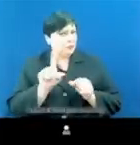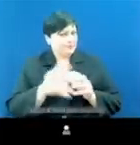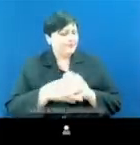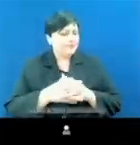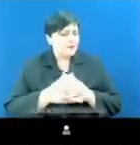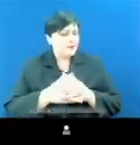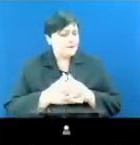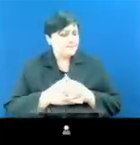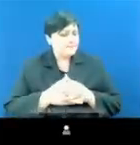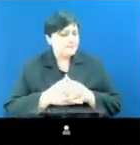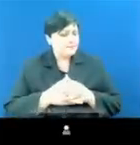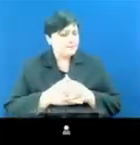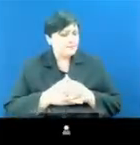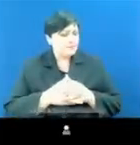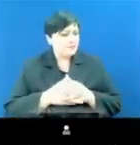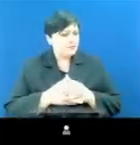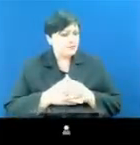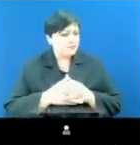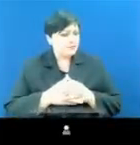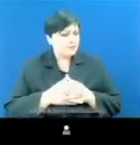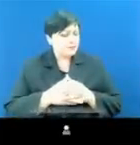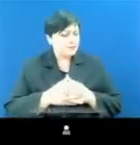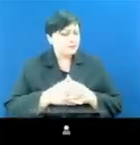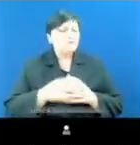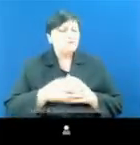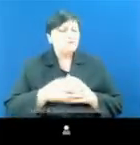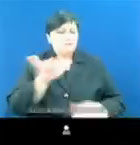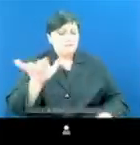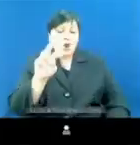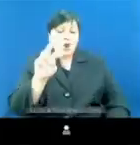Oh, okay. It's the Rozan,